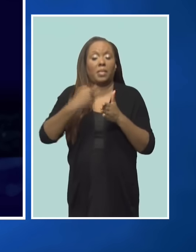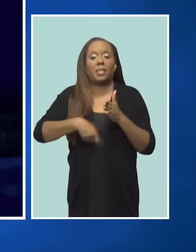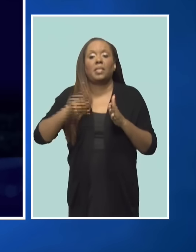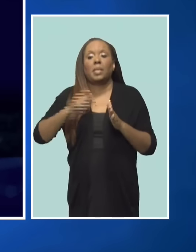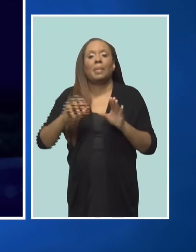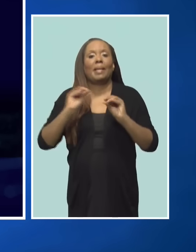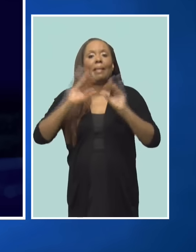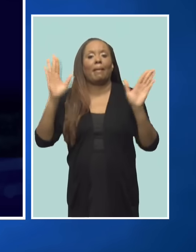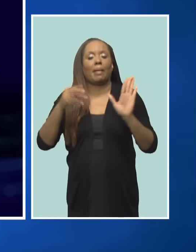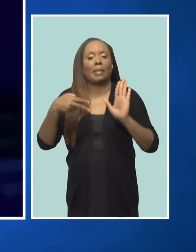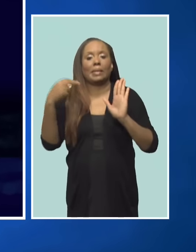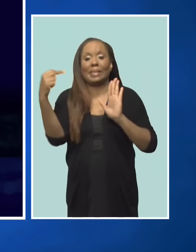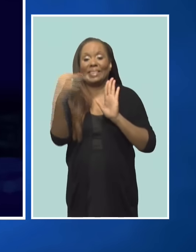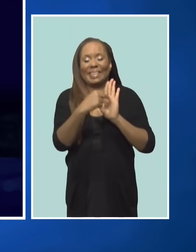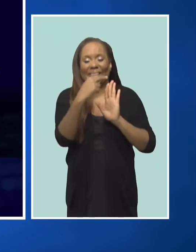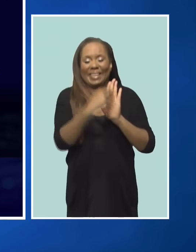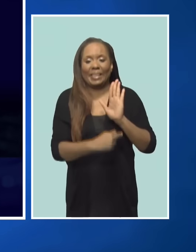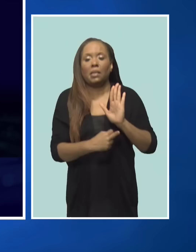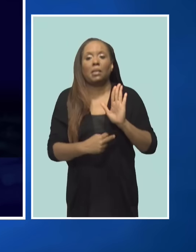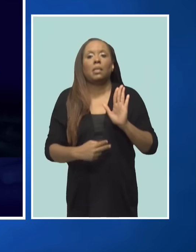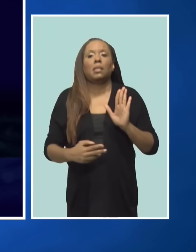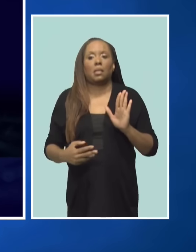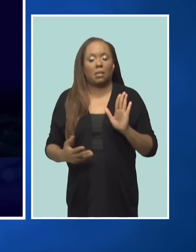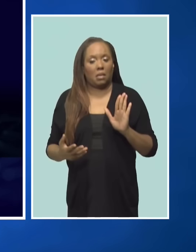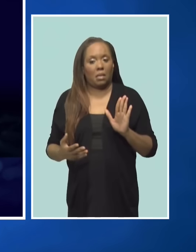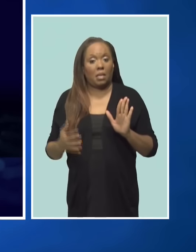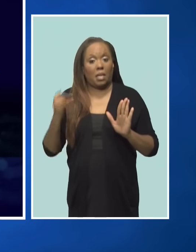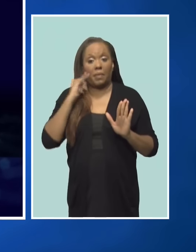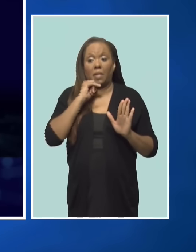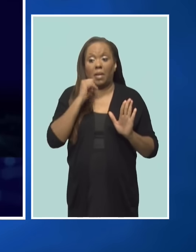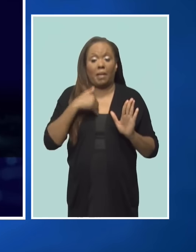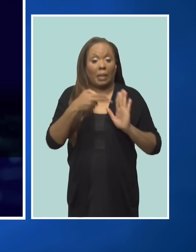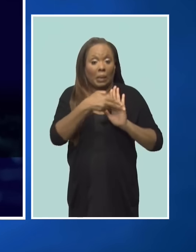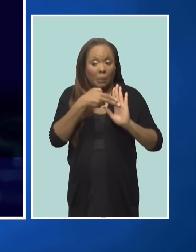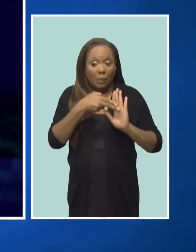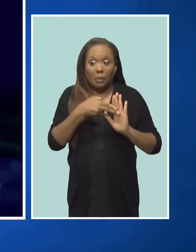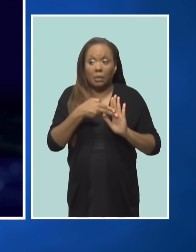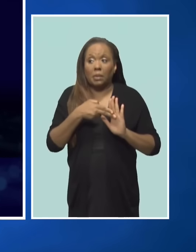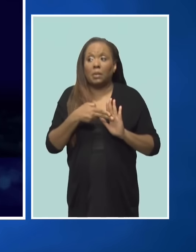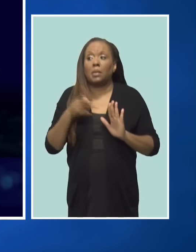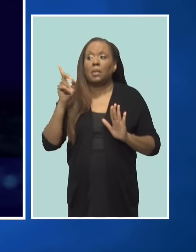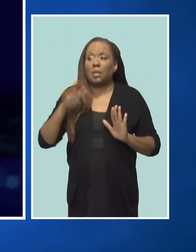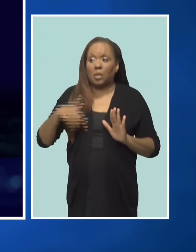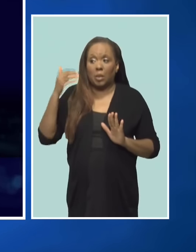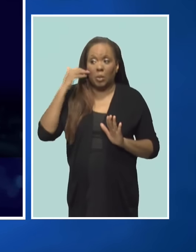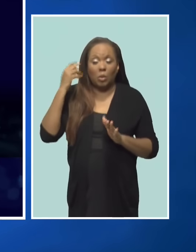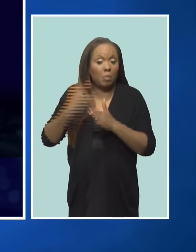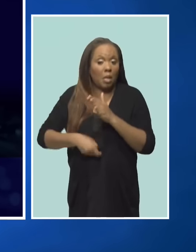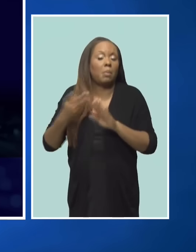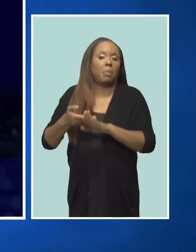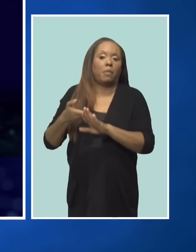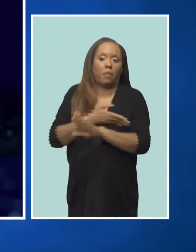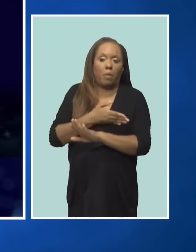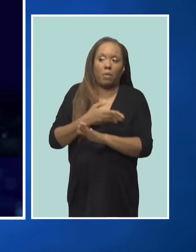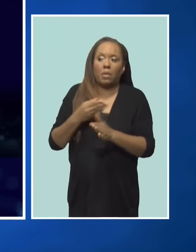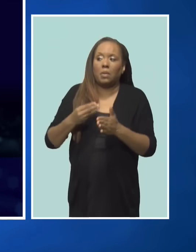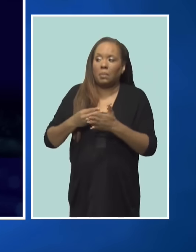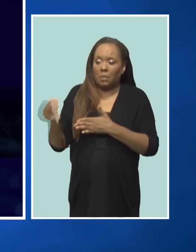or if not marked, the consumer should be informed of the price before a transaction is completed. Now,